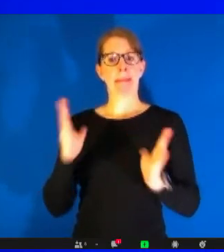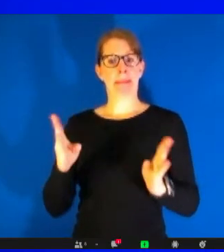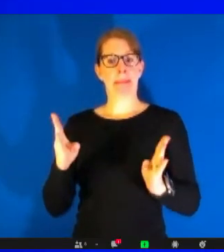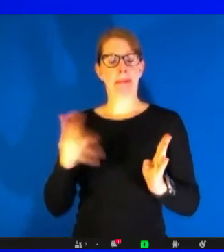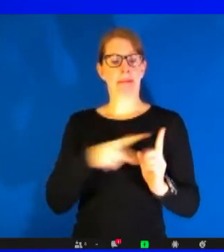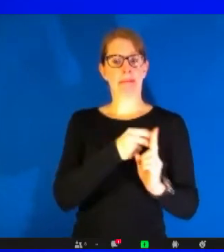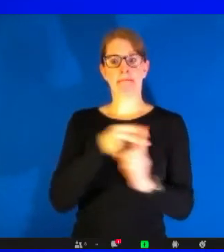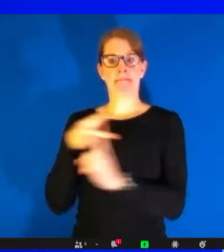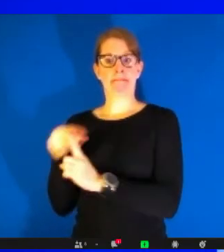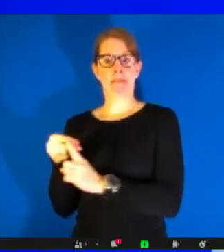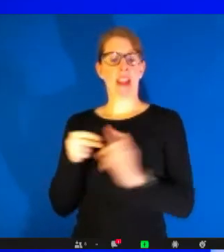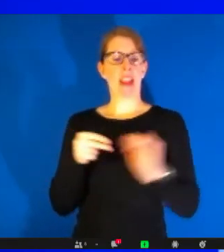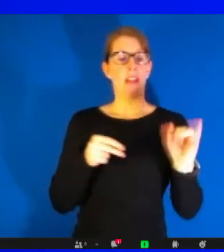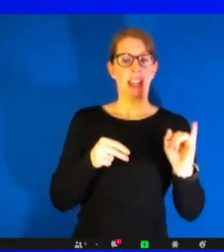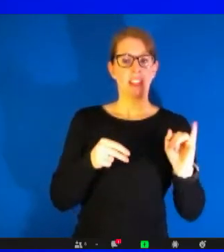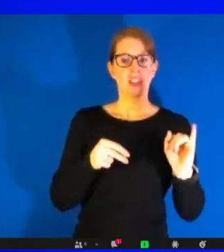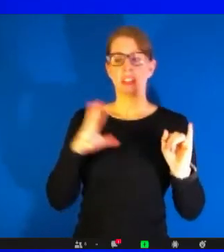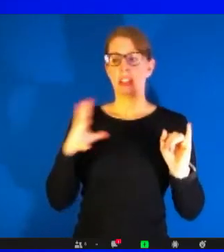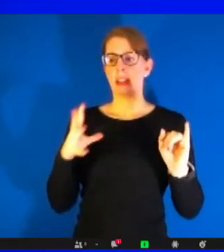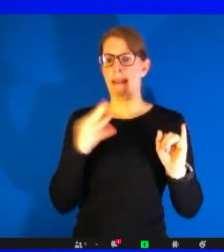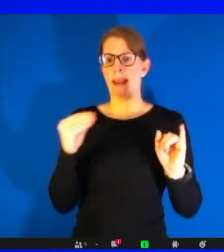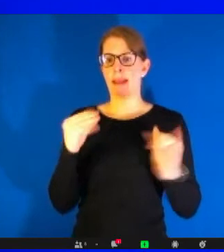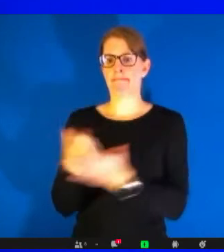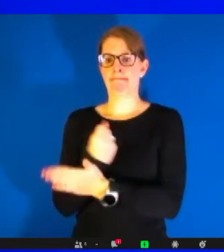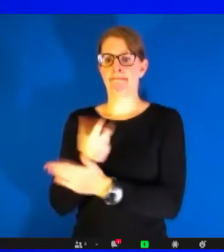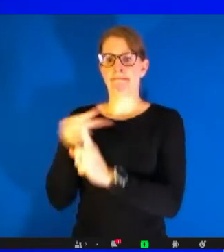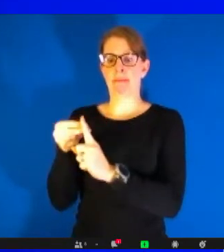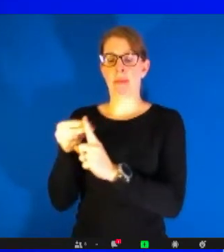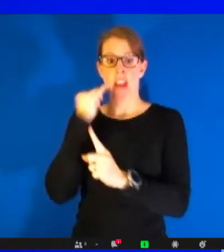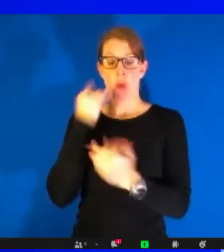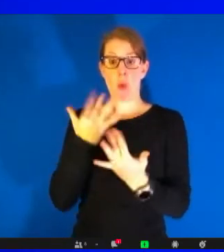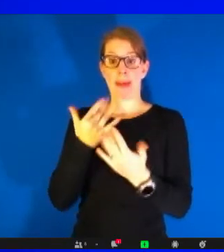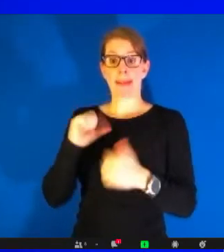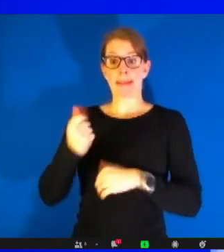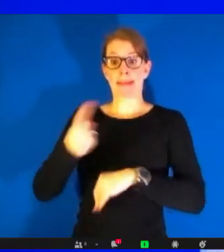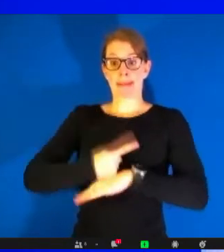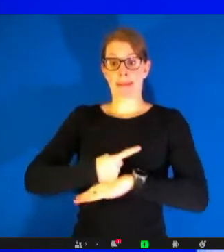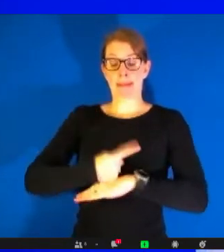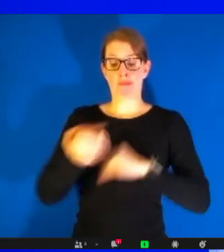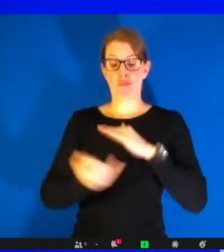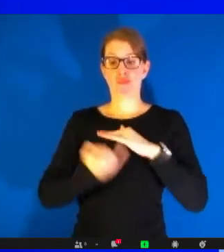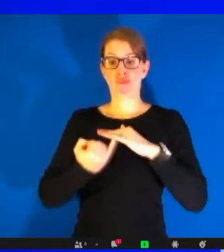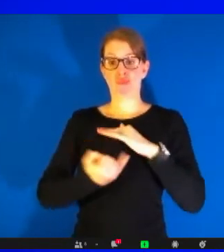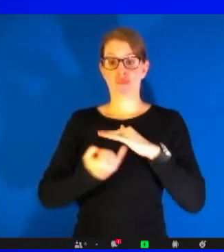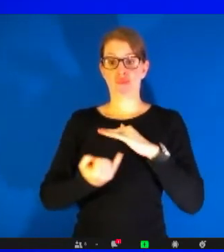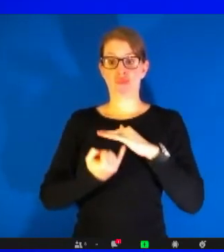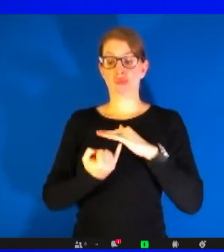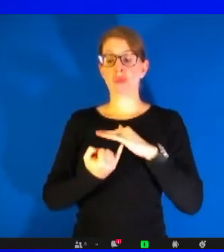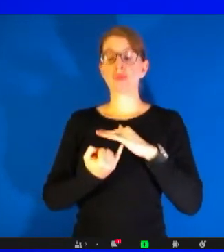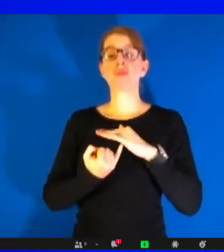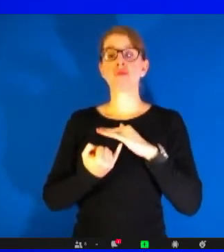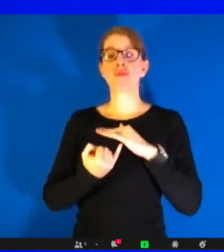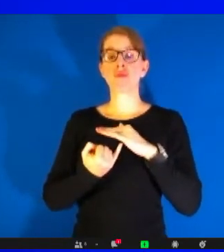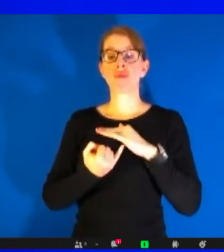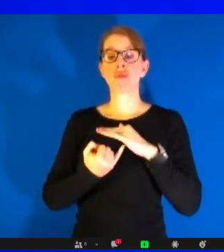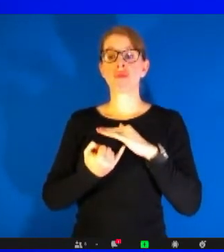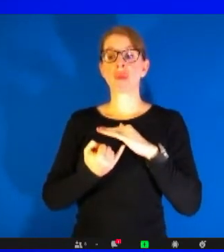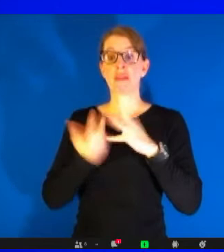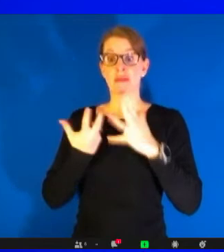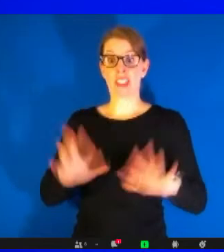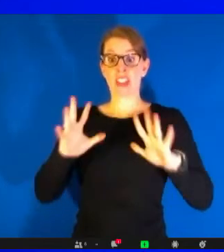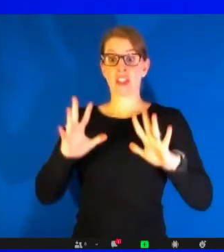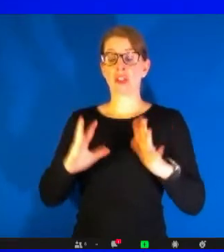between infection and getting vaccine. So if you waited that 10 days of your isolation period, you could then go get the vaccine. Now if